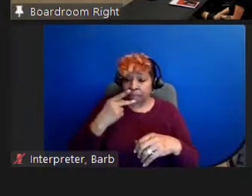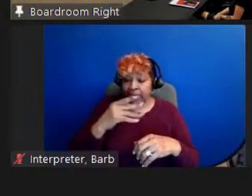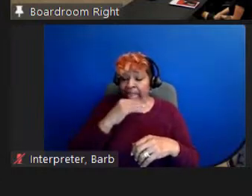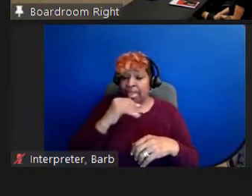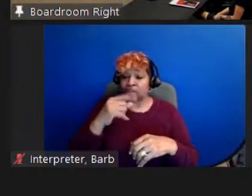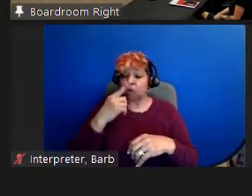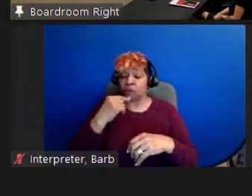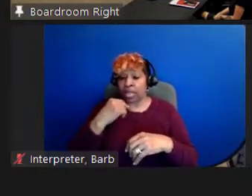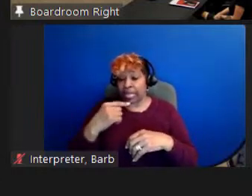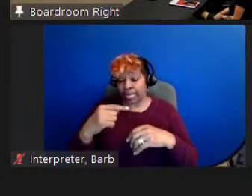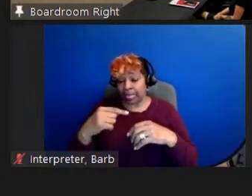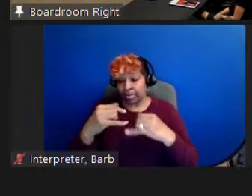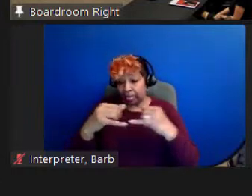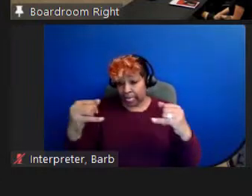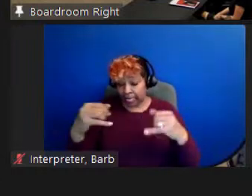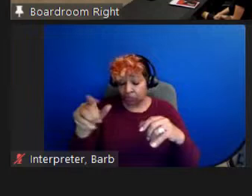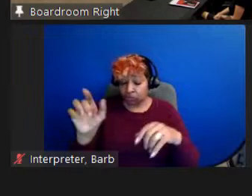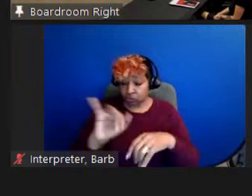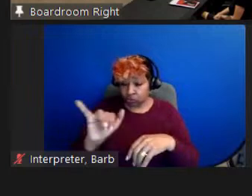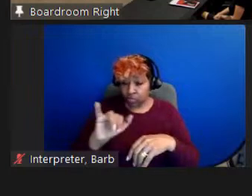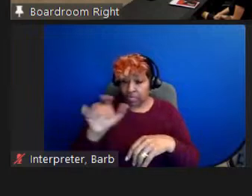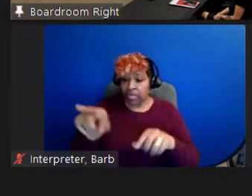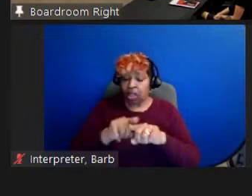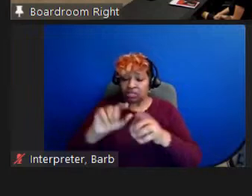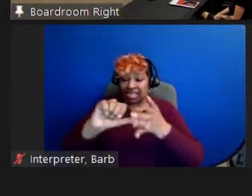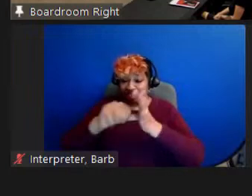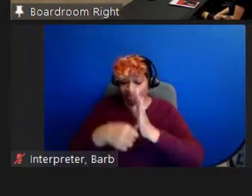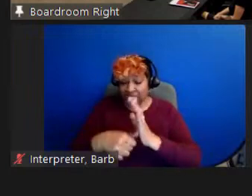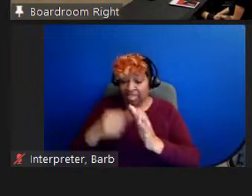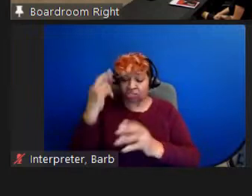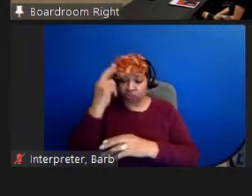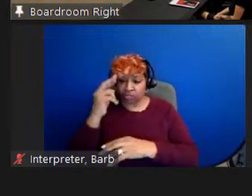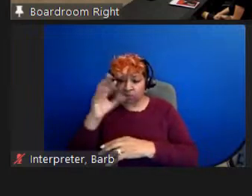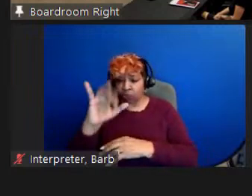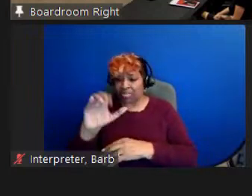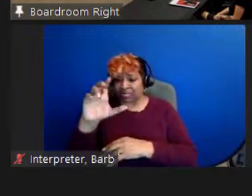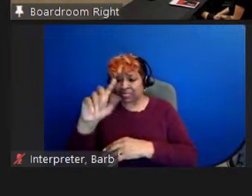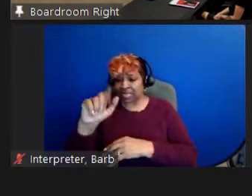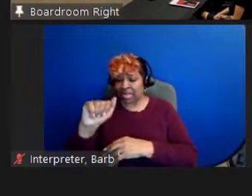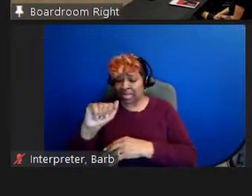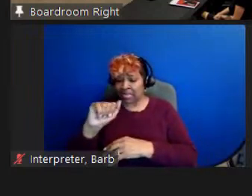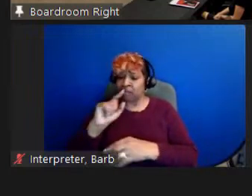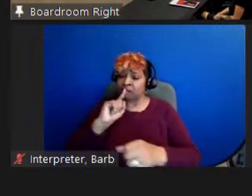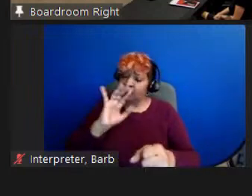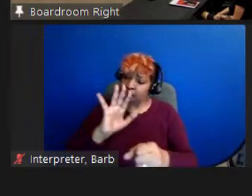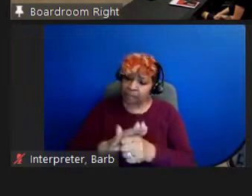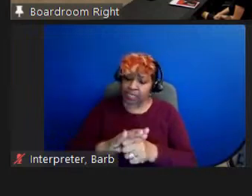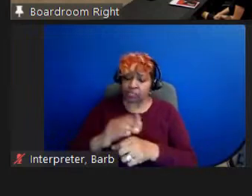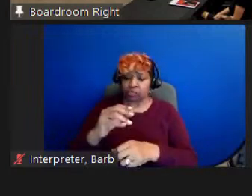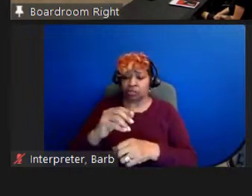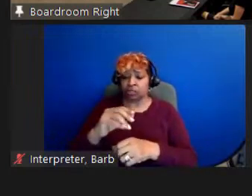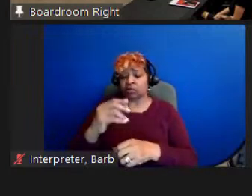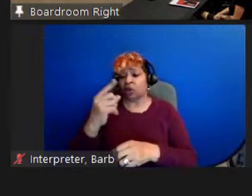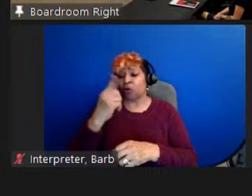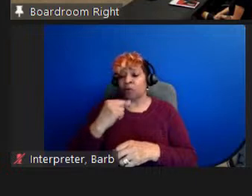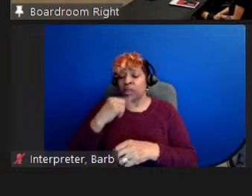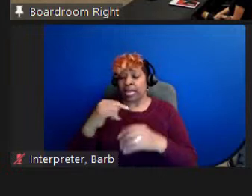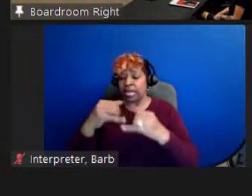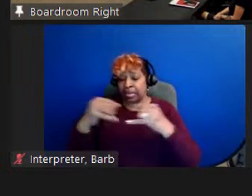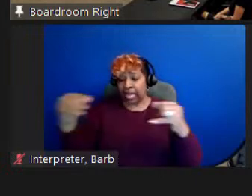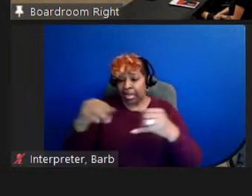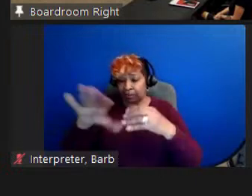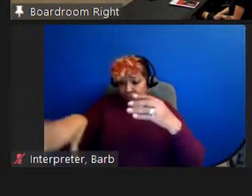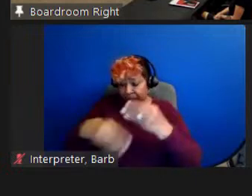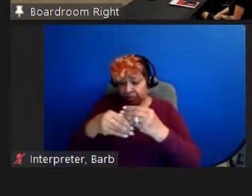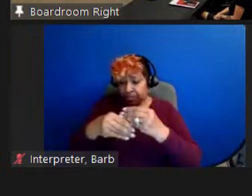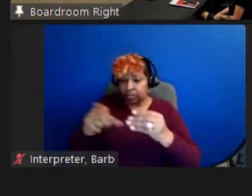well. It also emphasizes the reasons why CTA is so committed to the red line extension. Because on the far south side, what will that